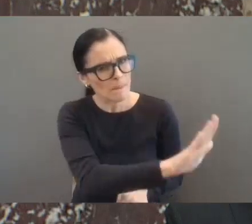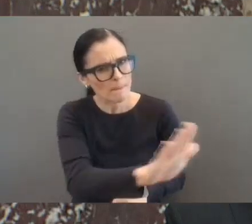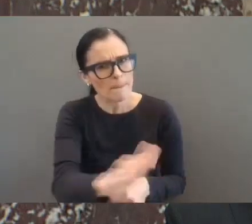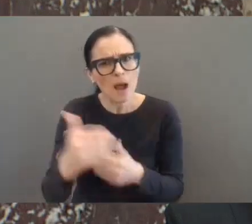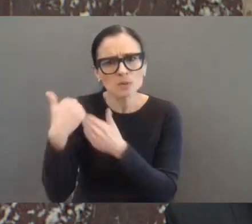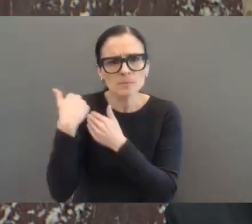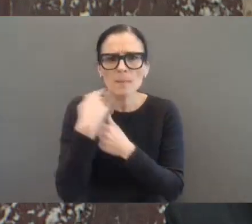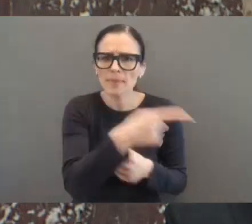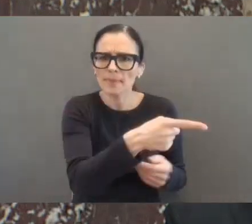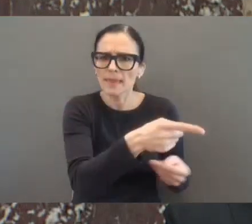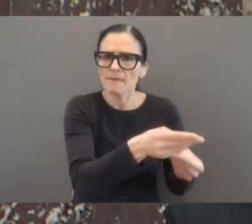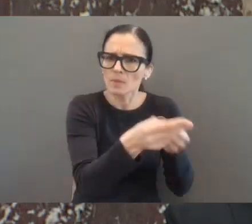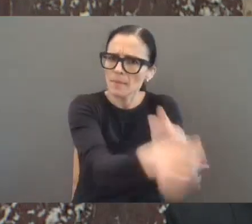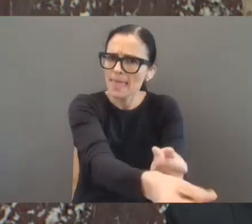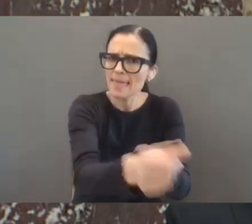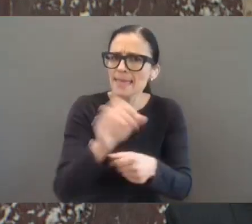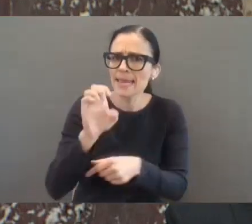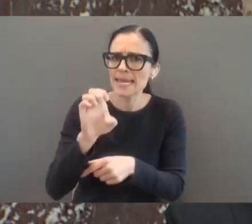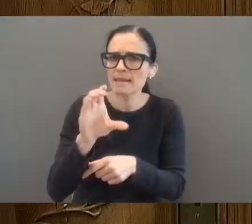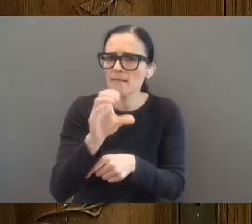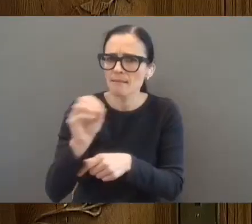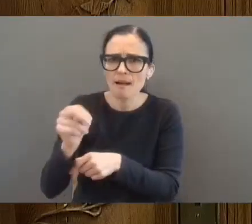services.